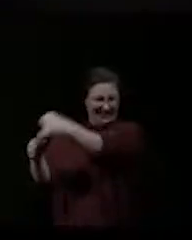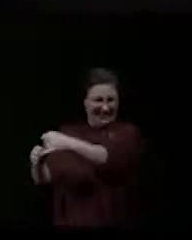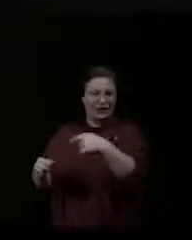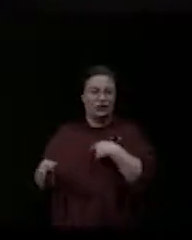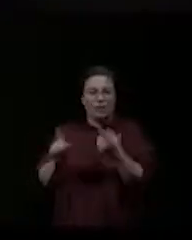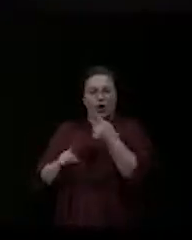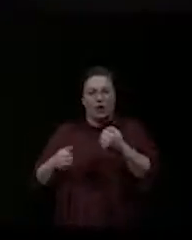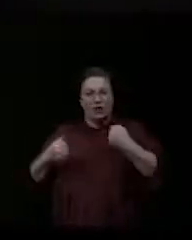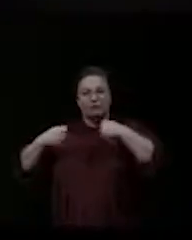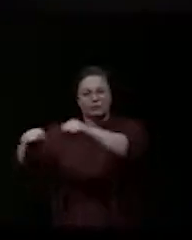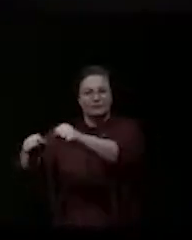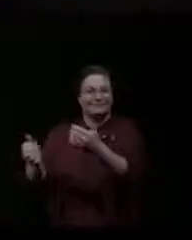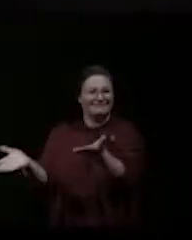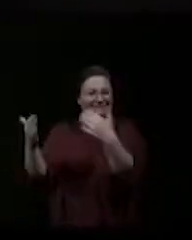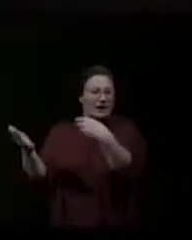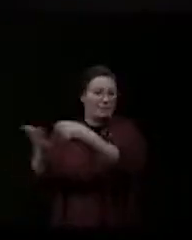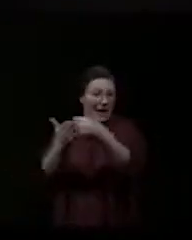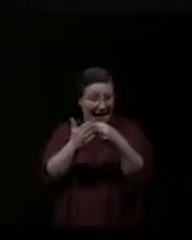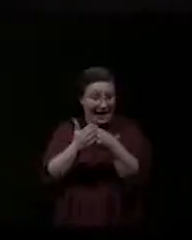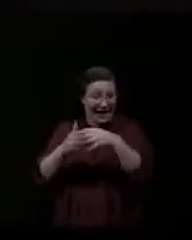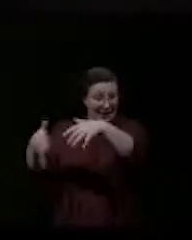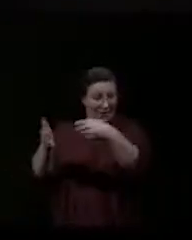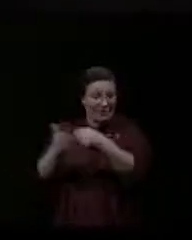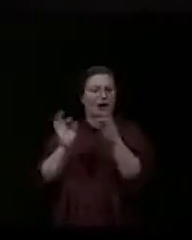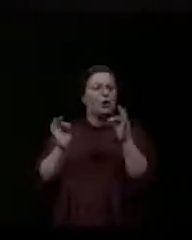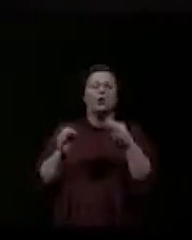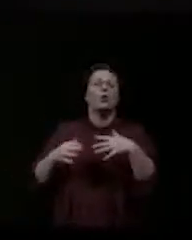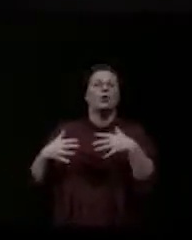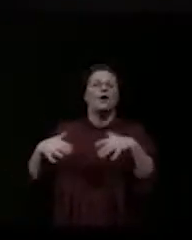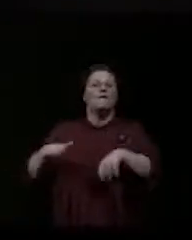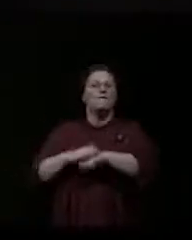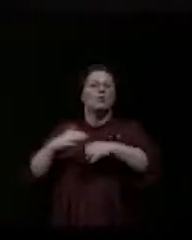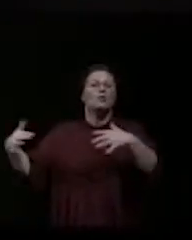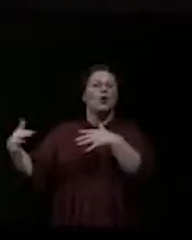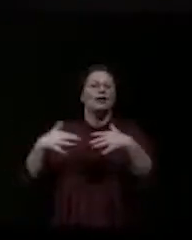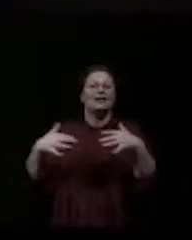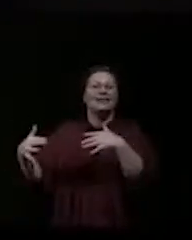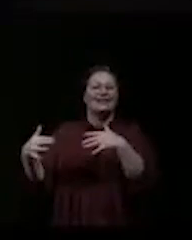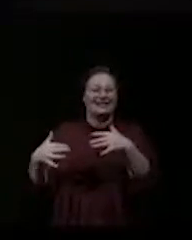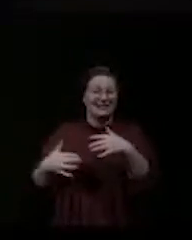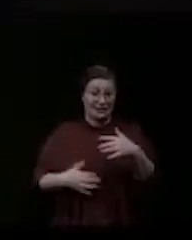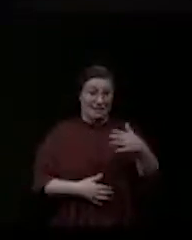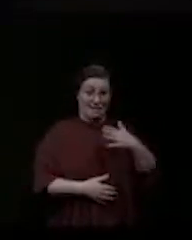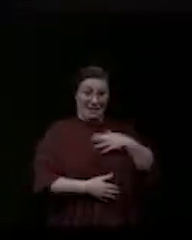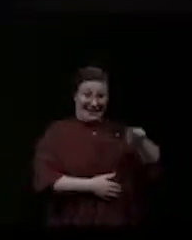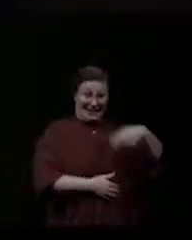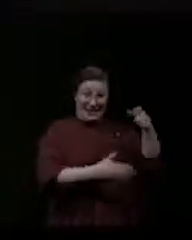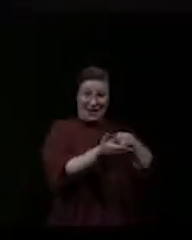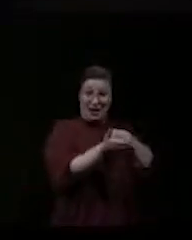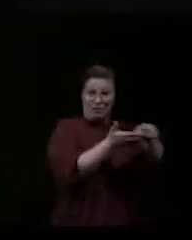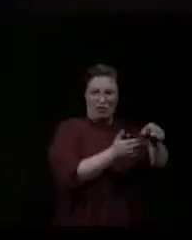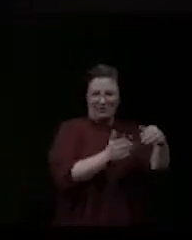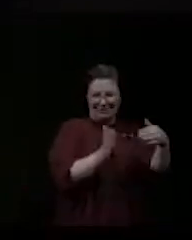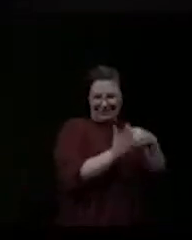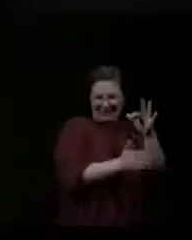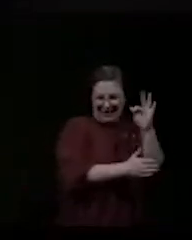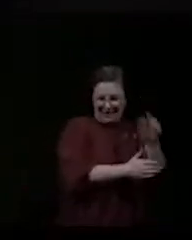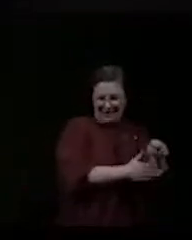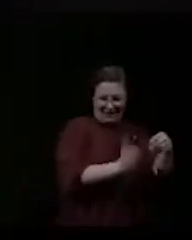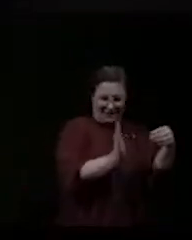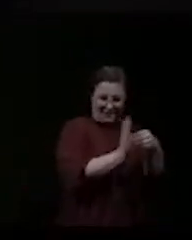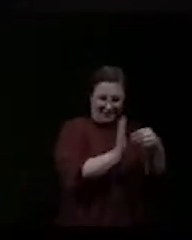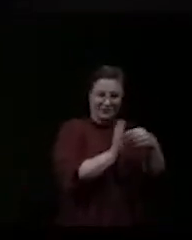to have football matches. My next report to the Human Rights Council is trying to bring